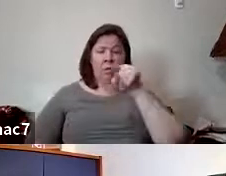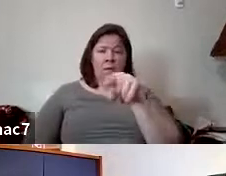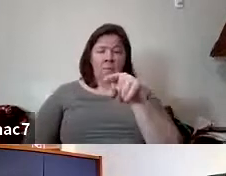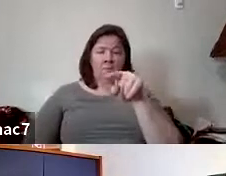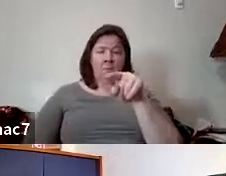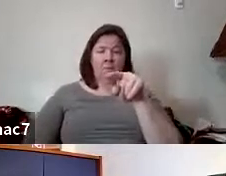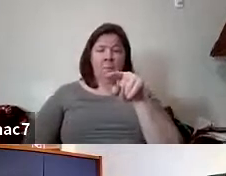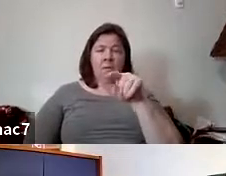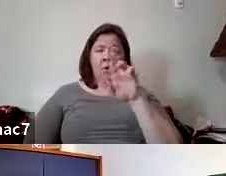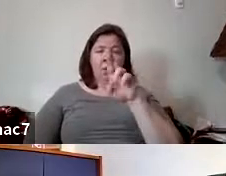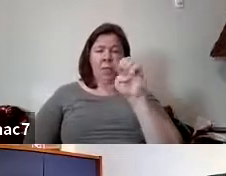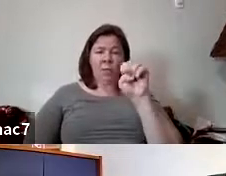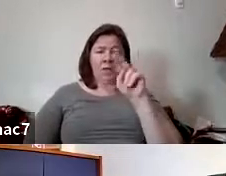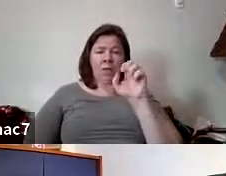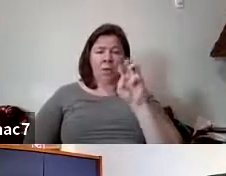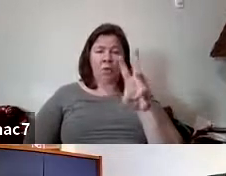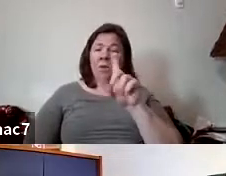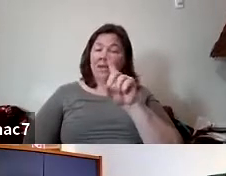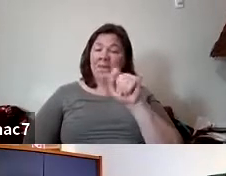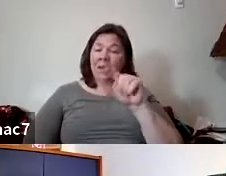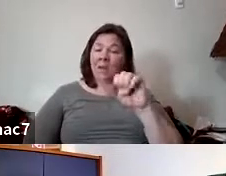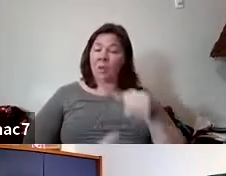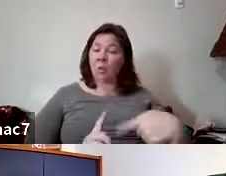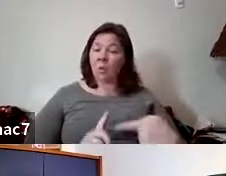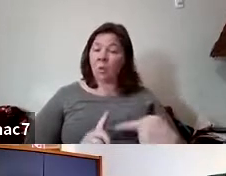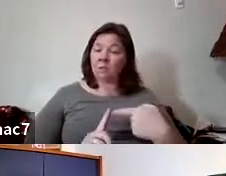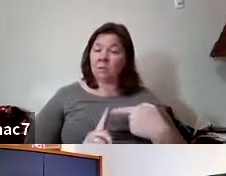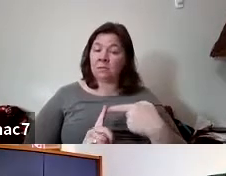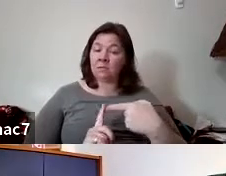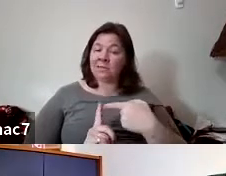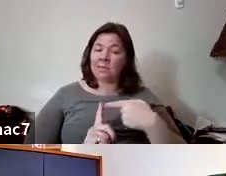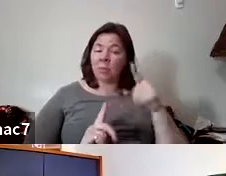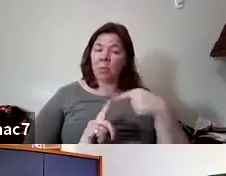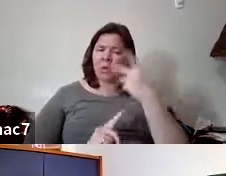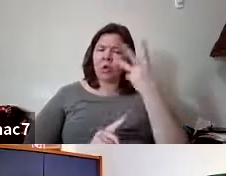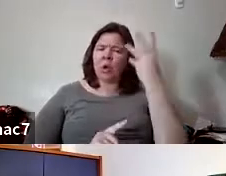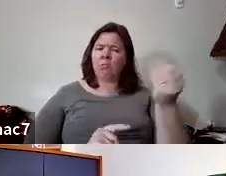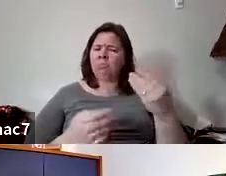the renewal date, when it will be? A year out?